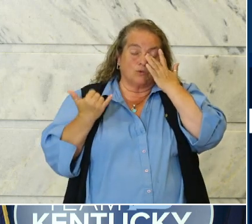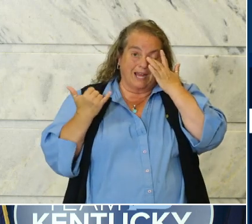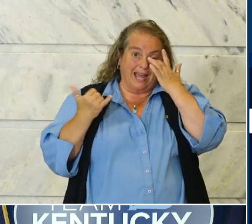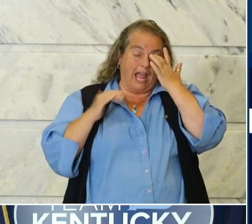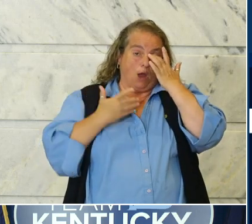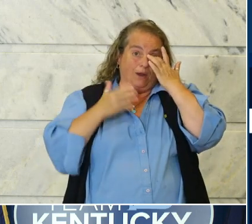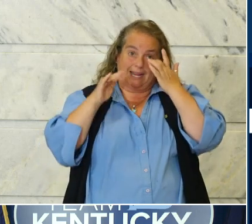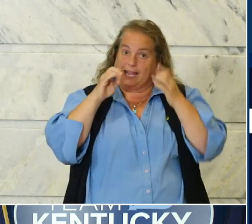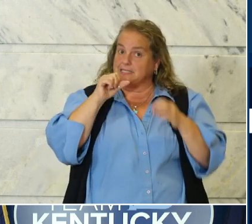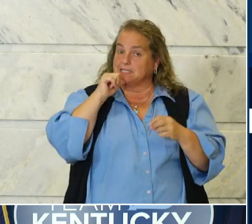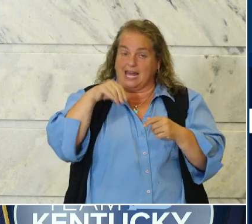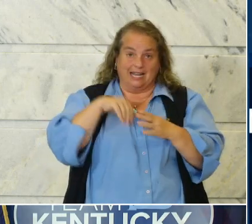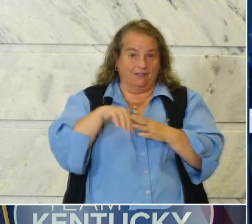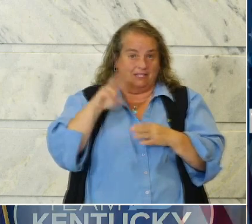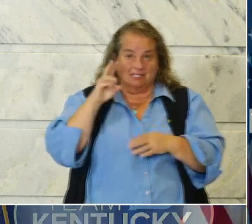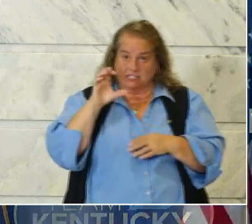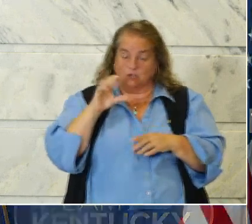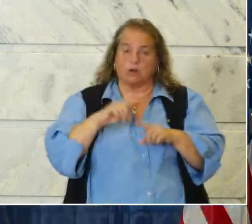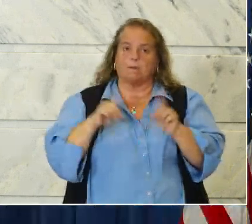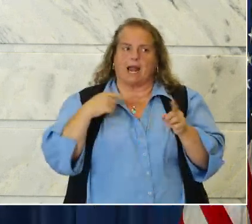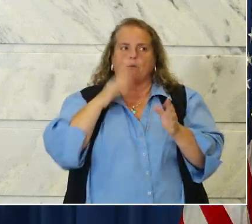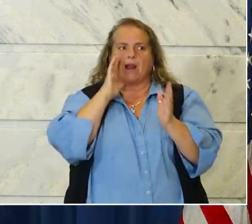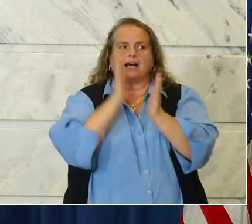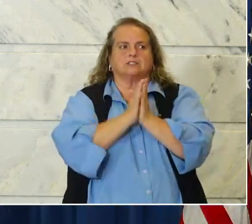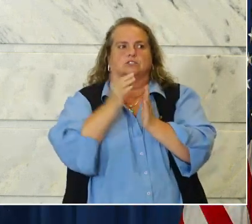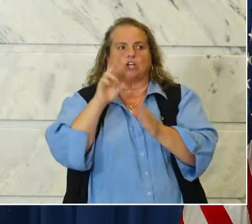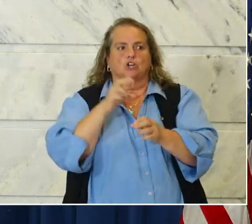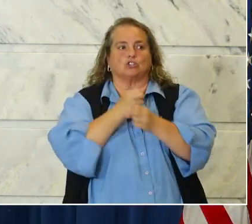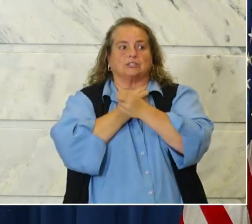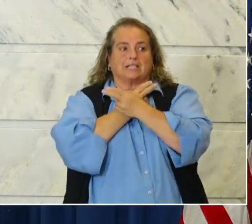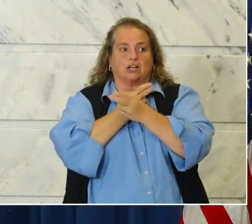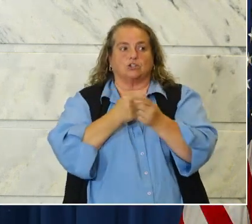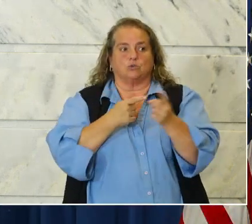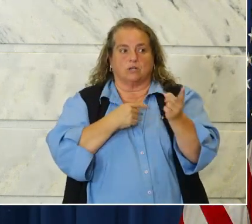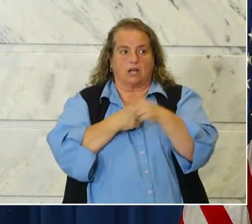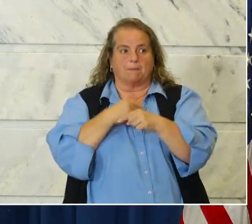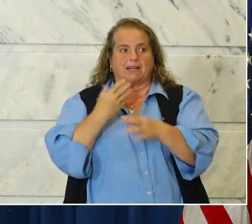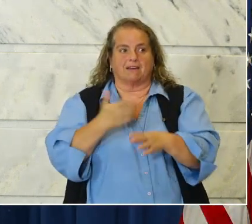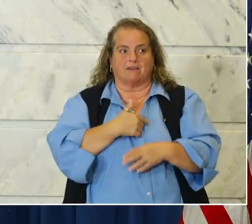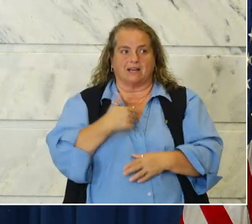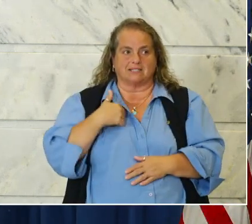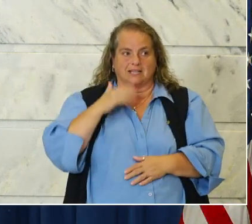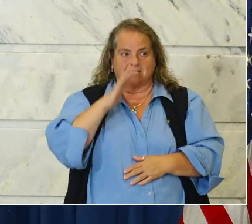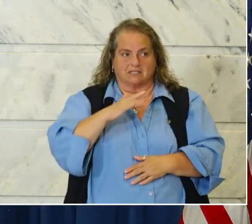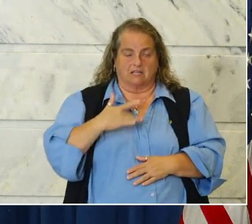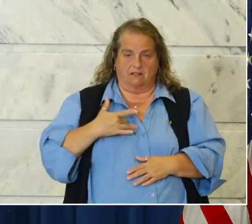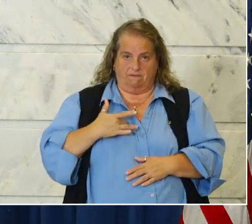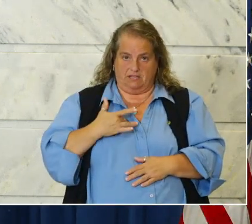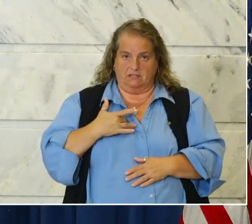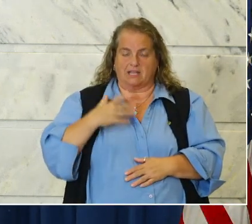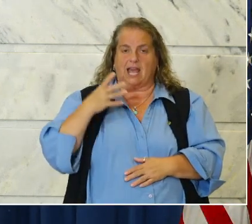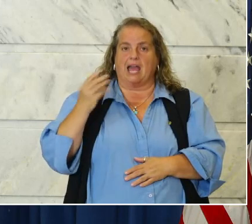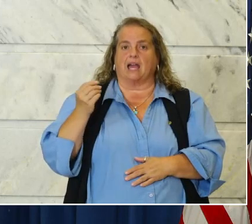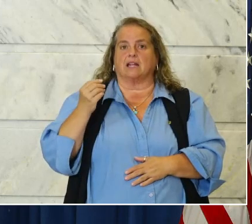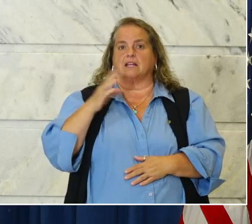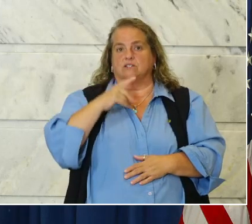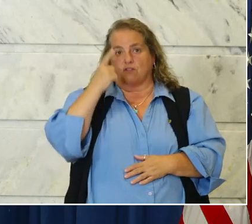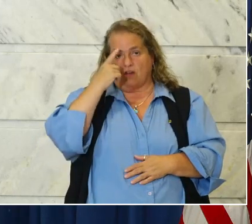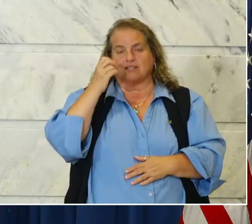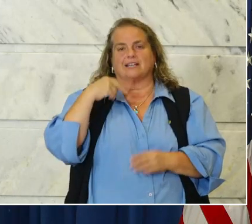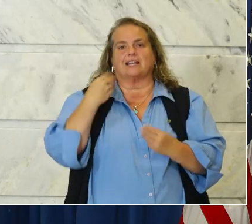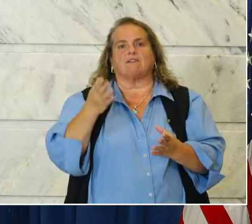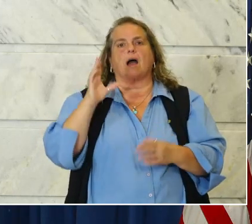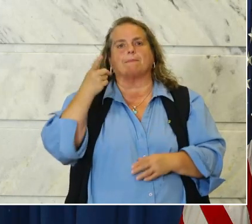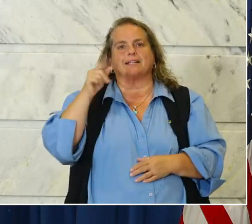I'm going to ask Dr. Stack to come up to give us his thoughts, and then we'll go to today's update, We're going to give some good news, because we